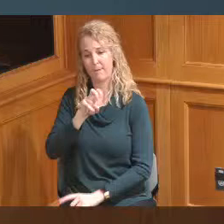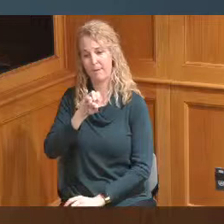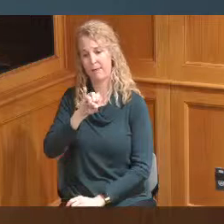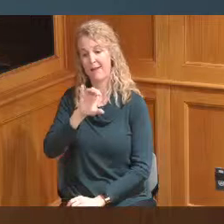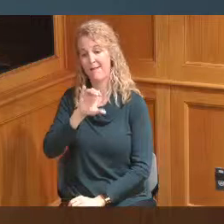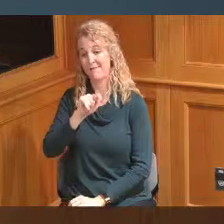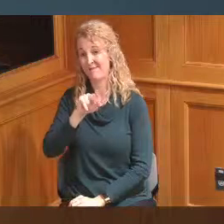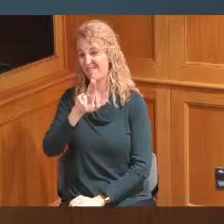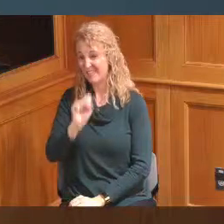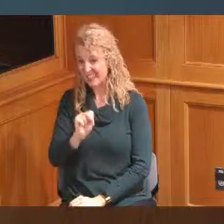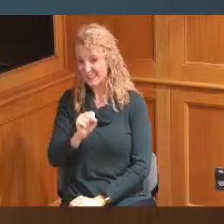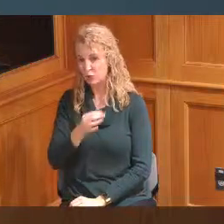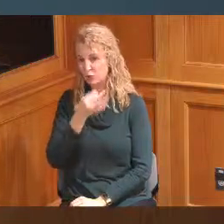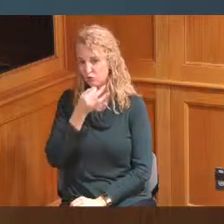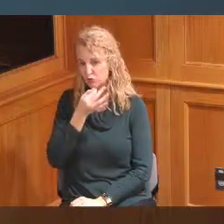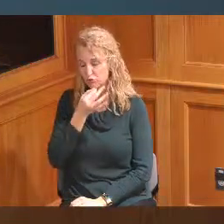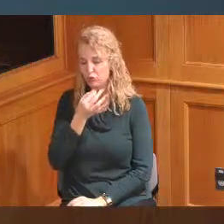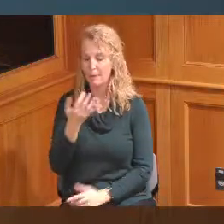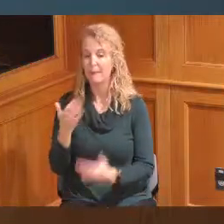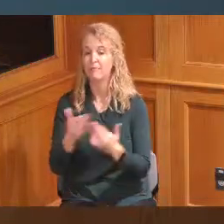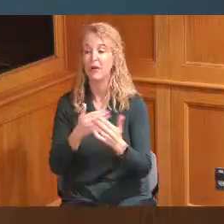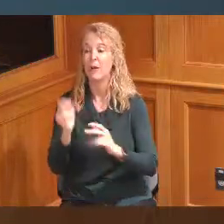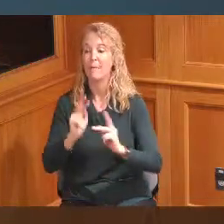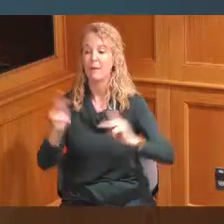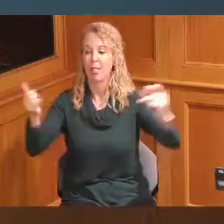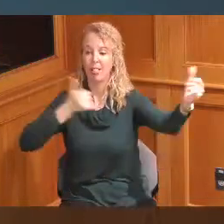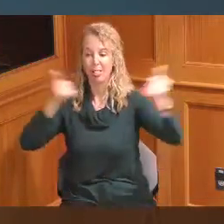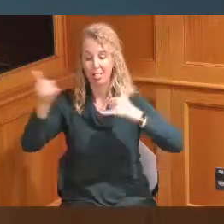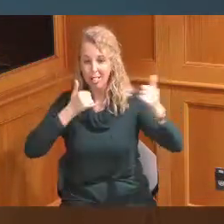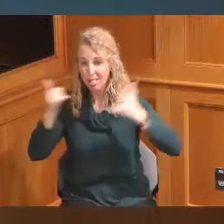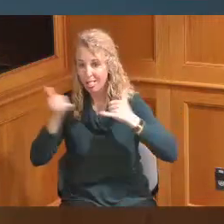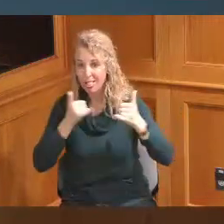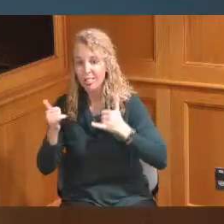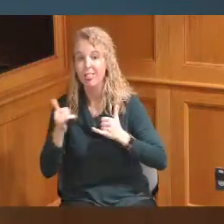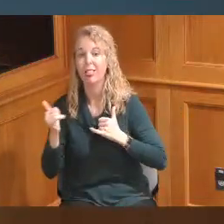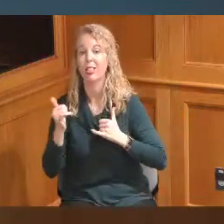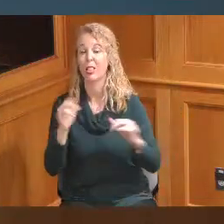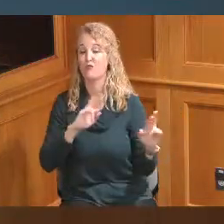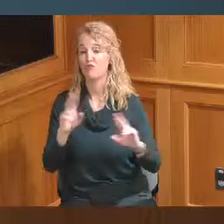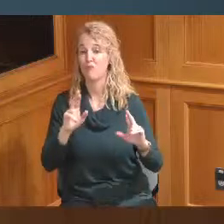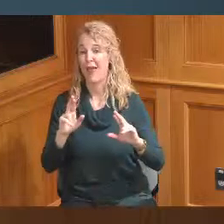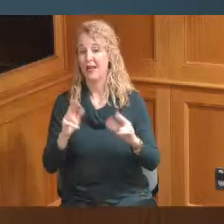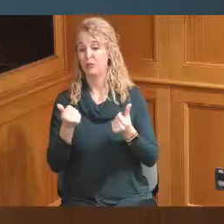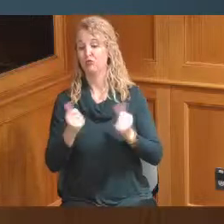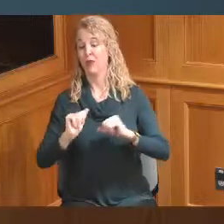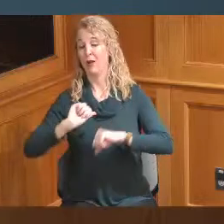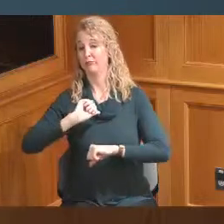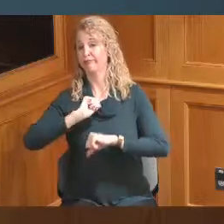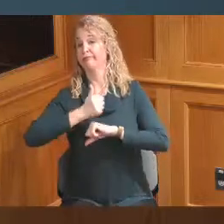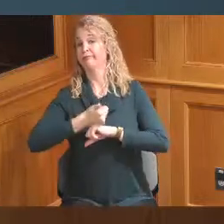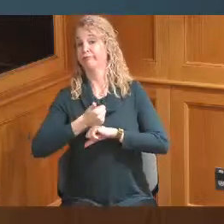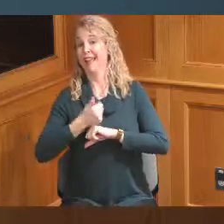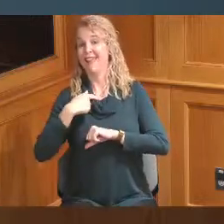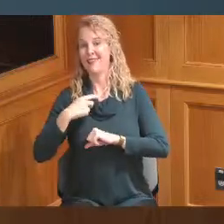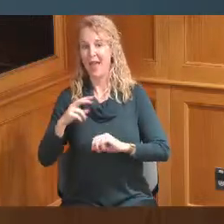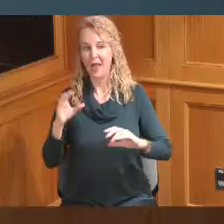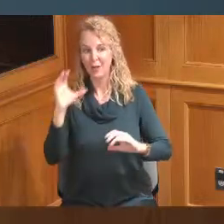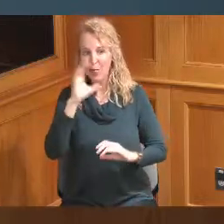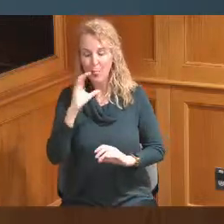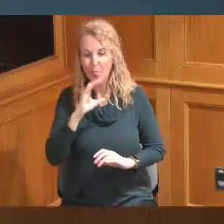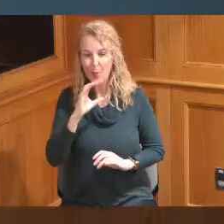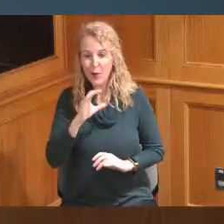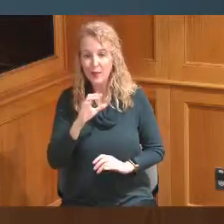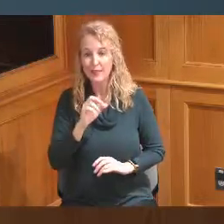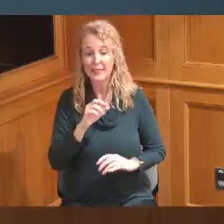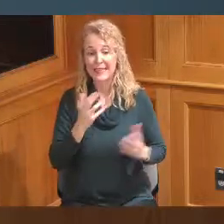been getting a call. I've been getting some calls, and even one group that's getting ready to try to build something, and they're looking at Hamilton County